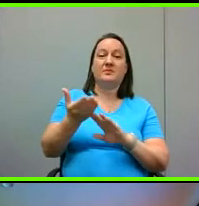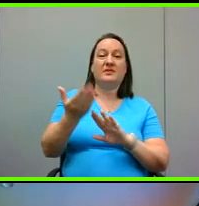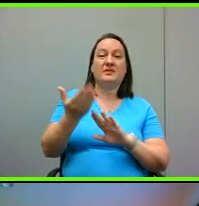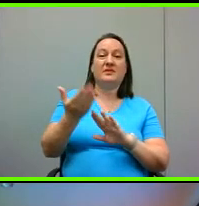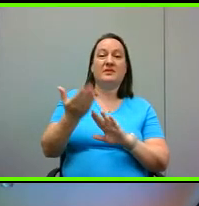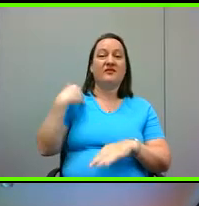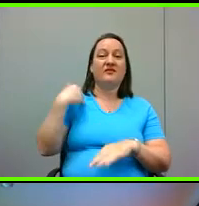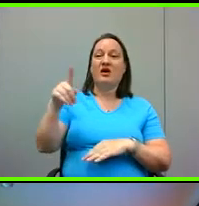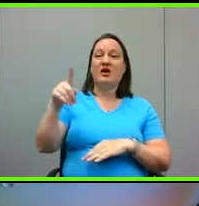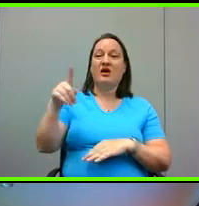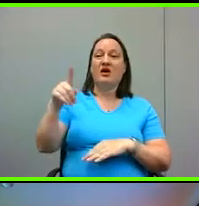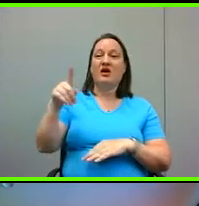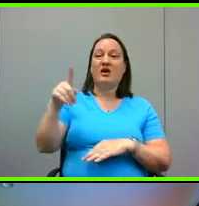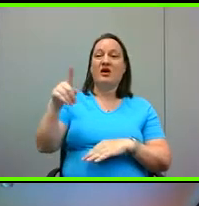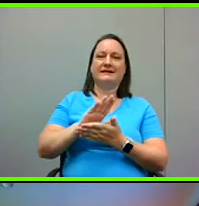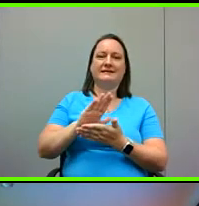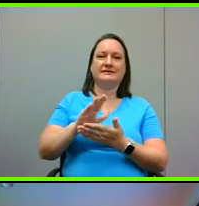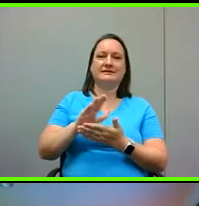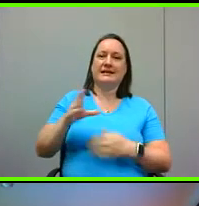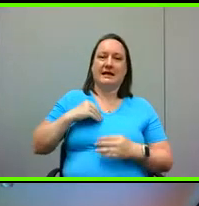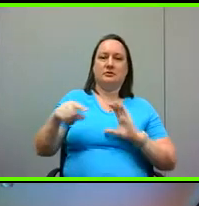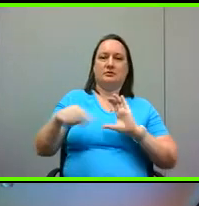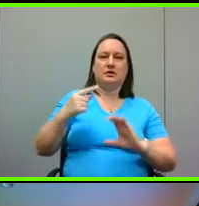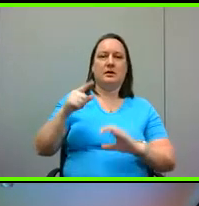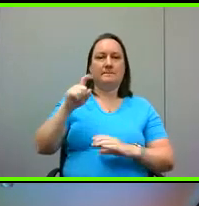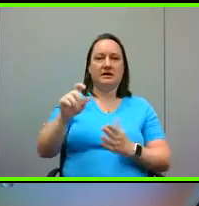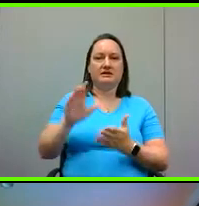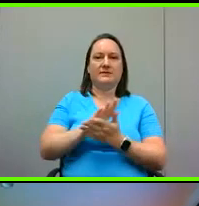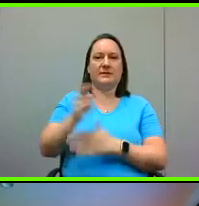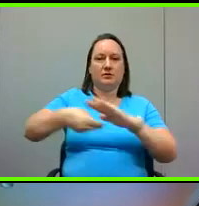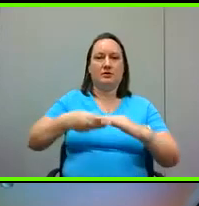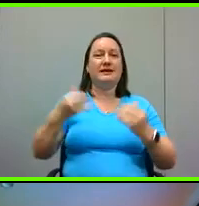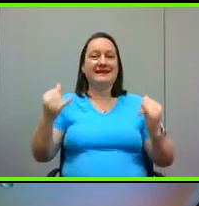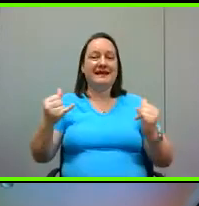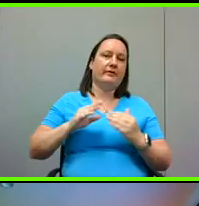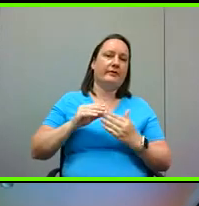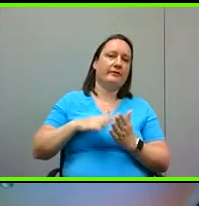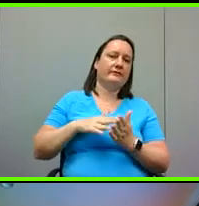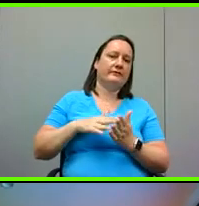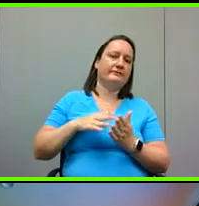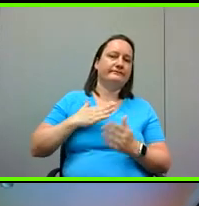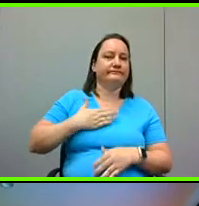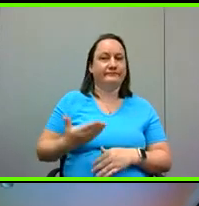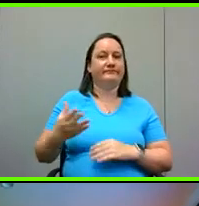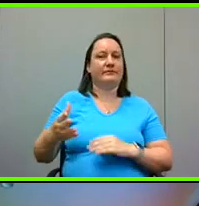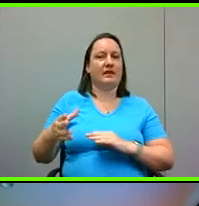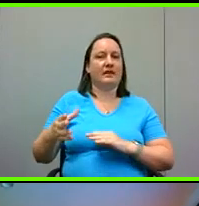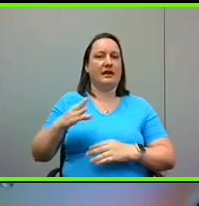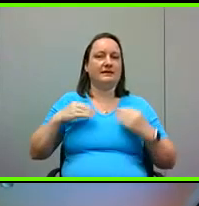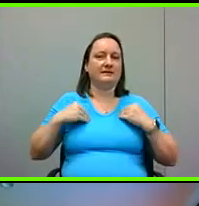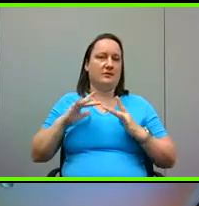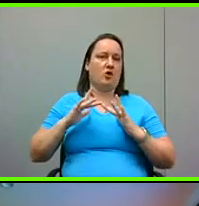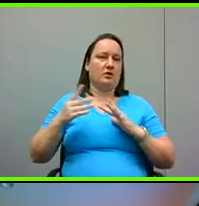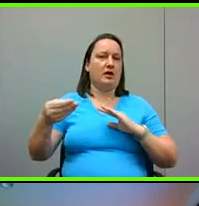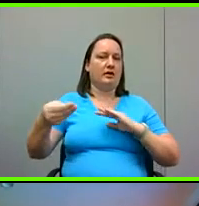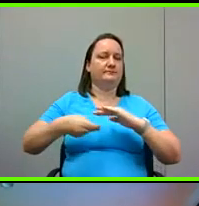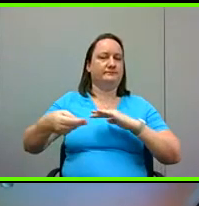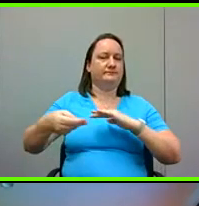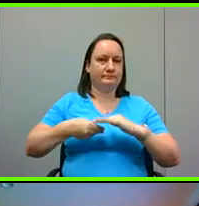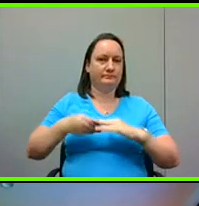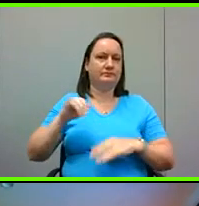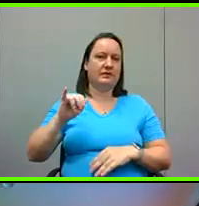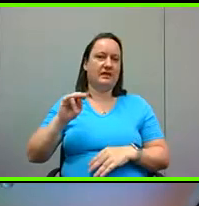a electronic format. So we do still go in the office periodically, but pretty much we are all virtually teleworking from home.